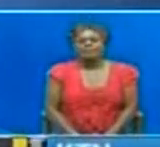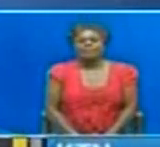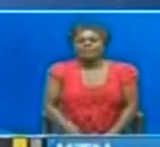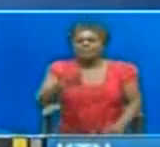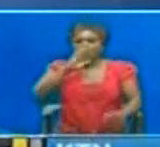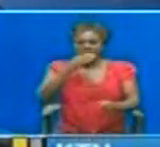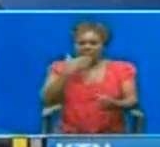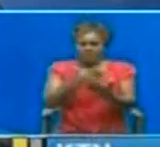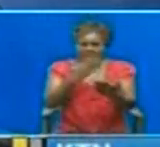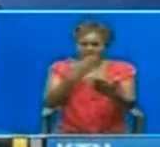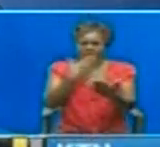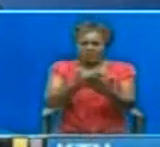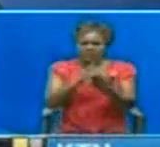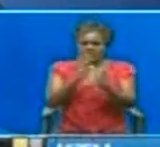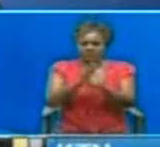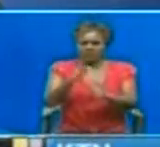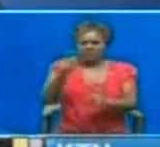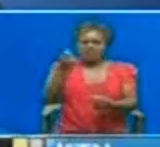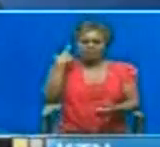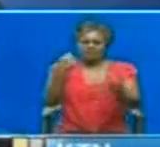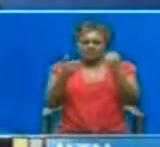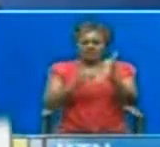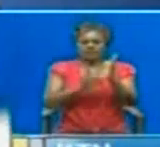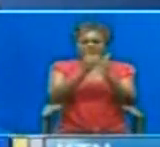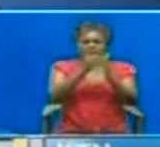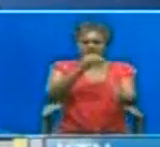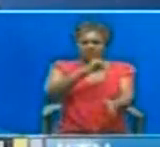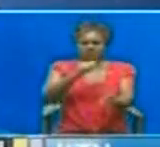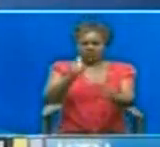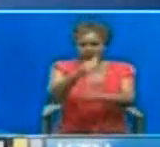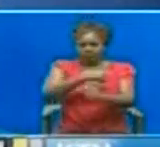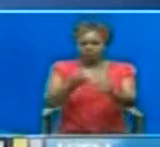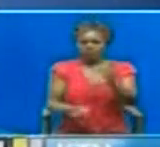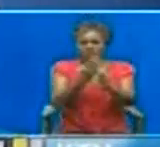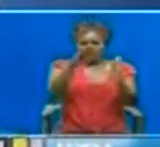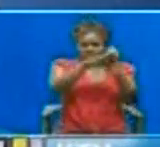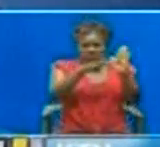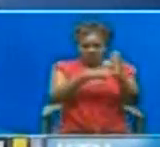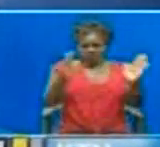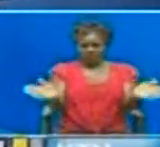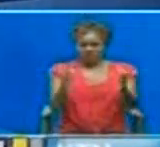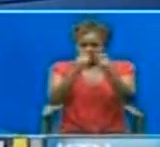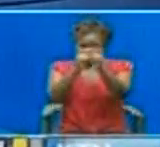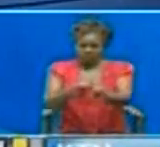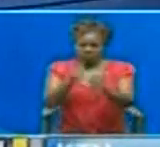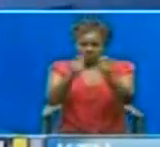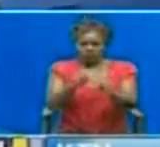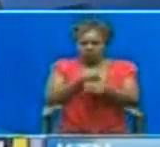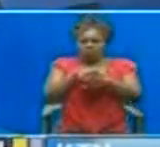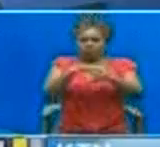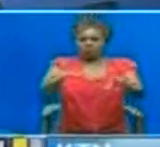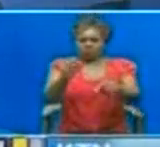Many thanks there, Charles. The Kenya Tea Development Agency has initiated a program to encourage farmers to diversify tea